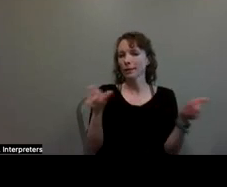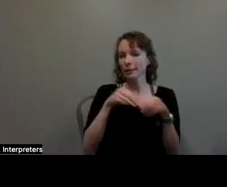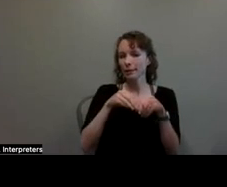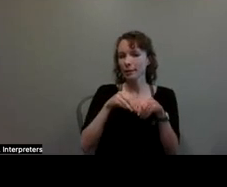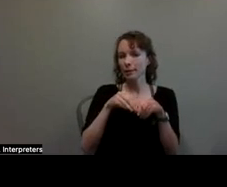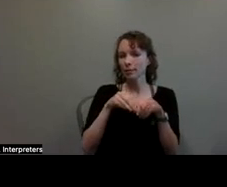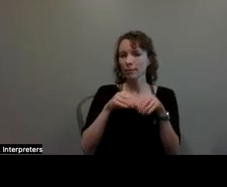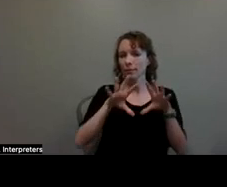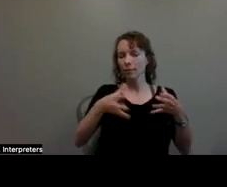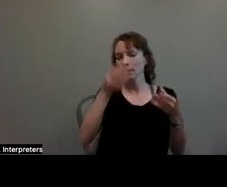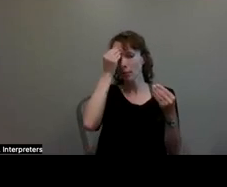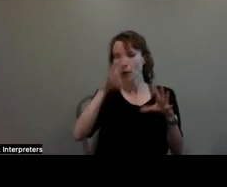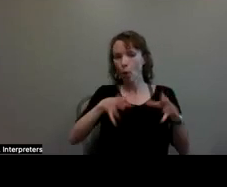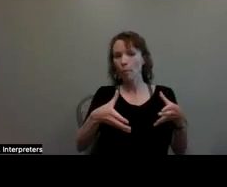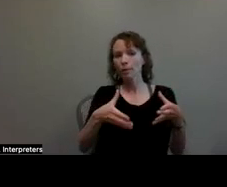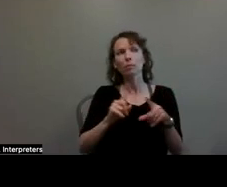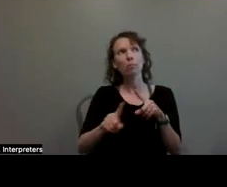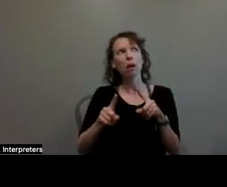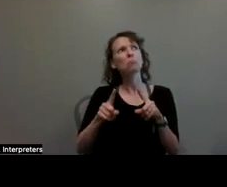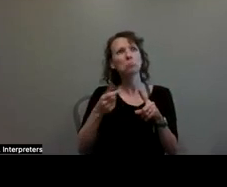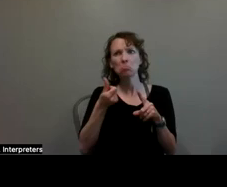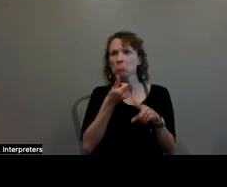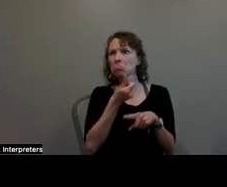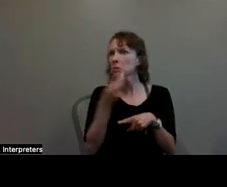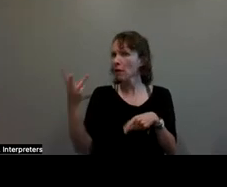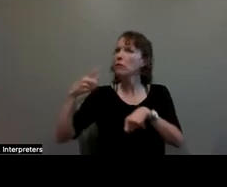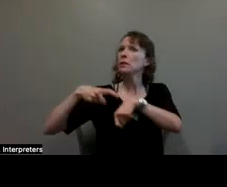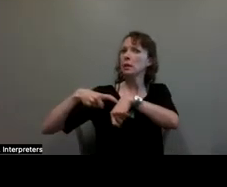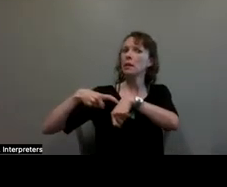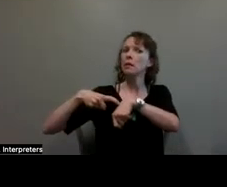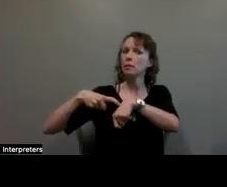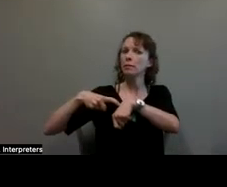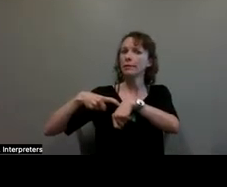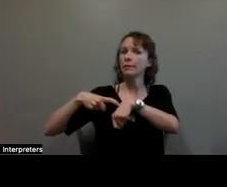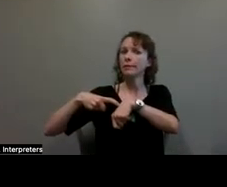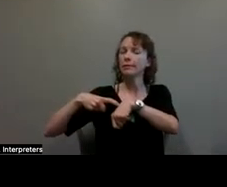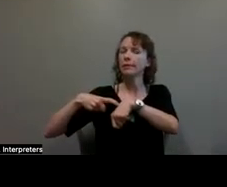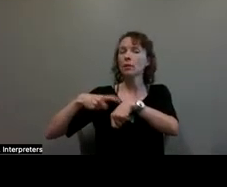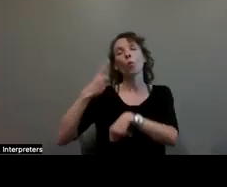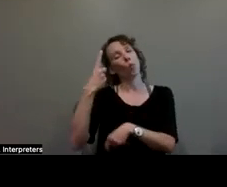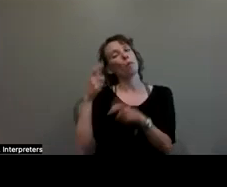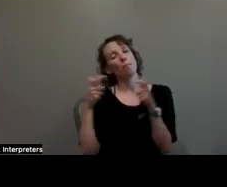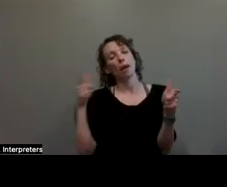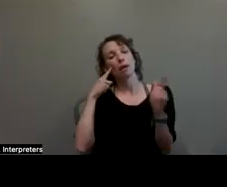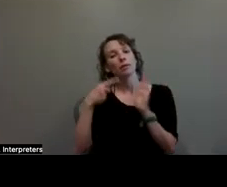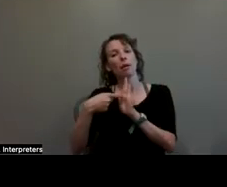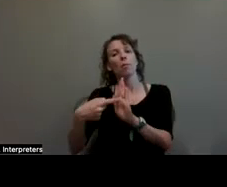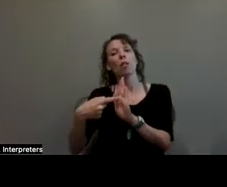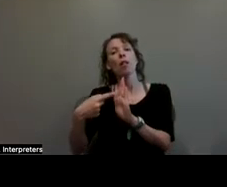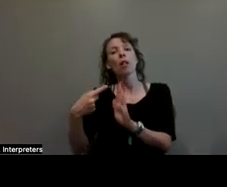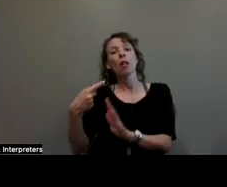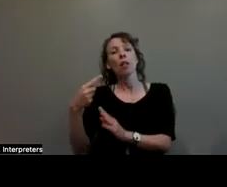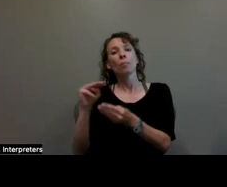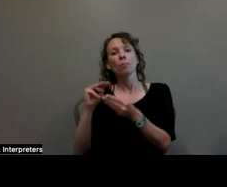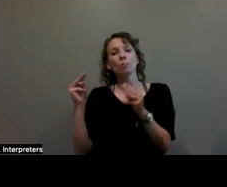a few times, actually, a number of times, where there's one big example where there's a mutation that's